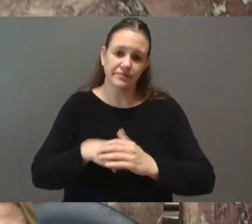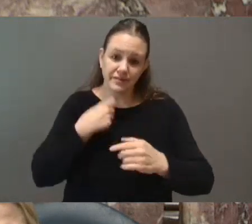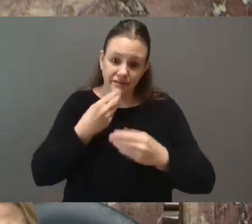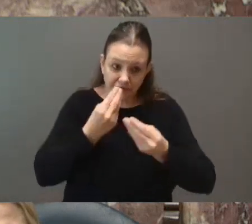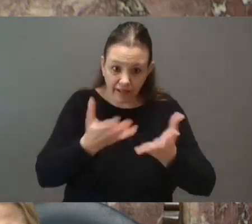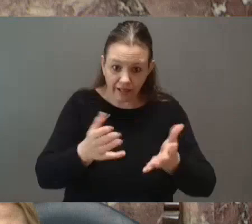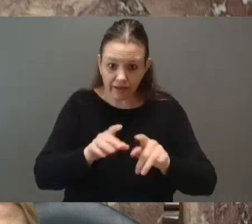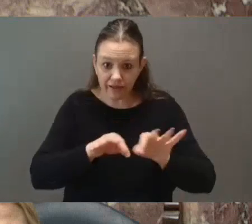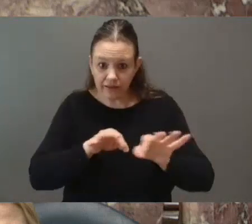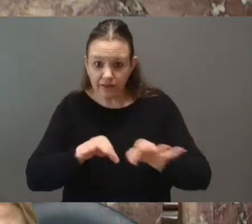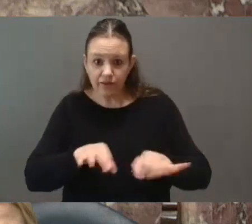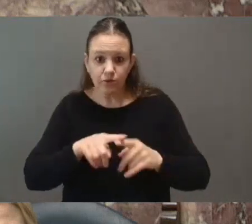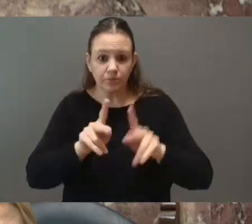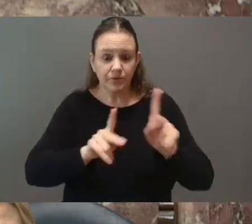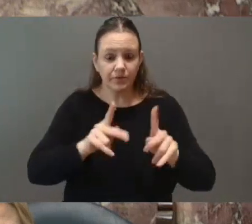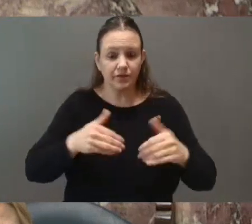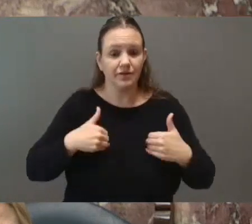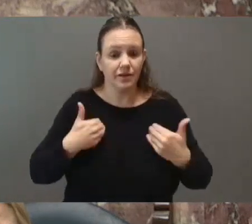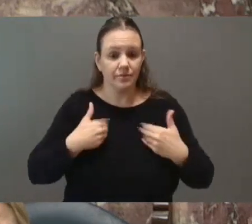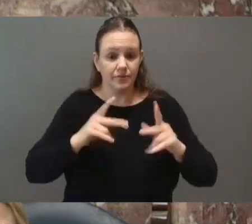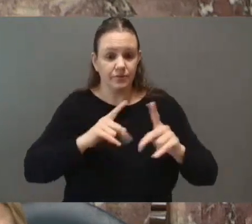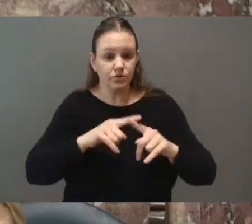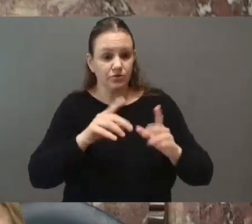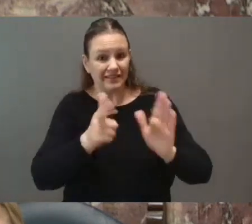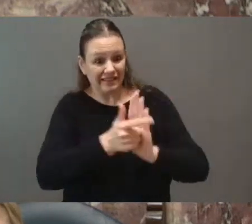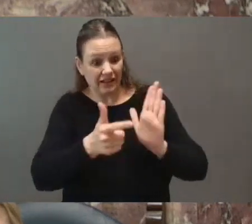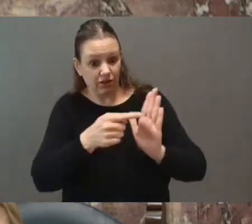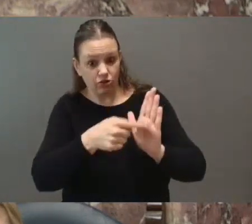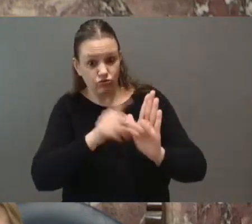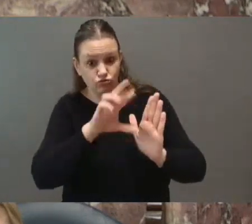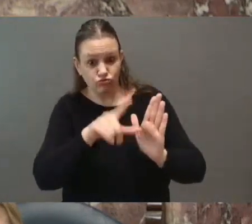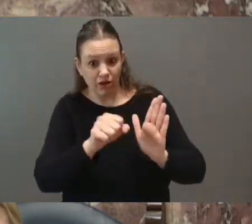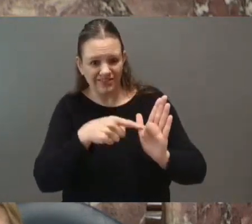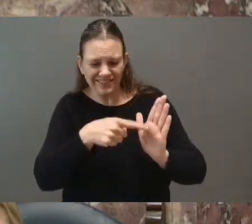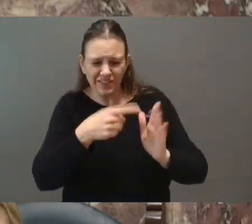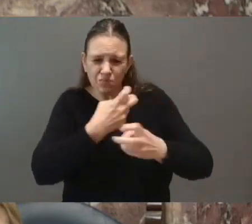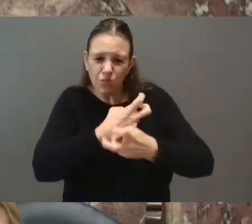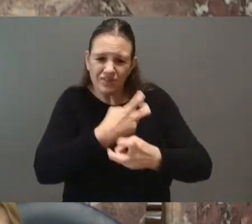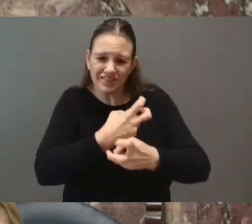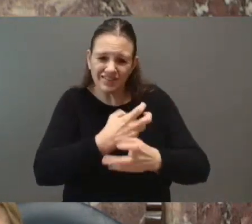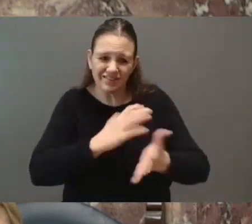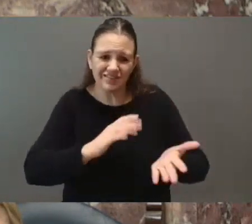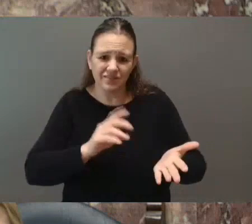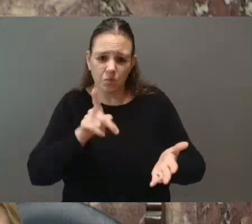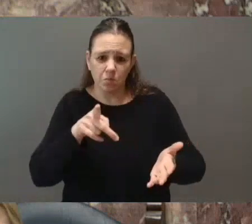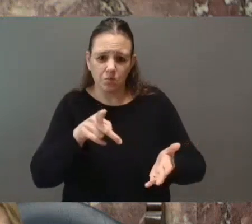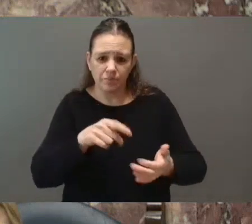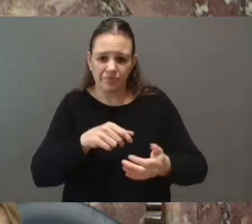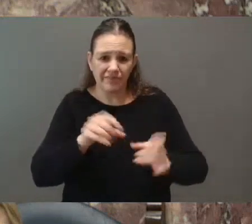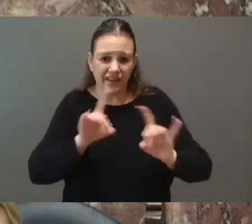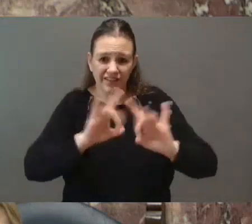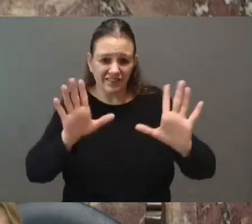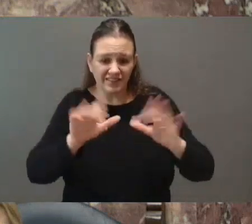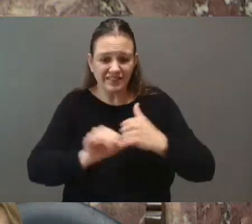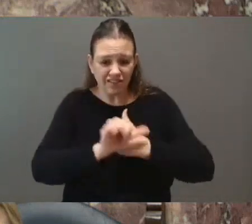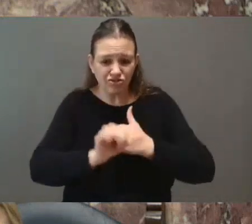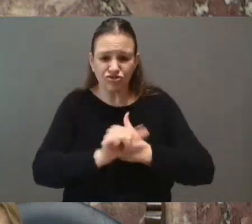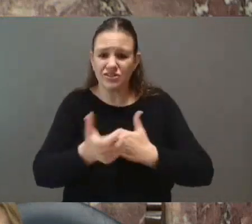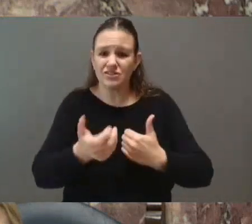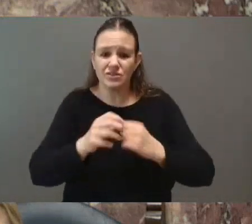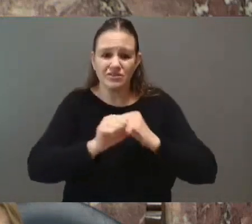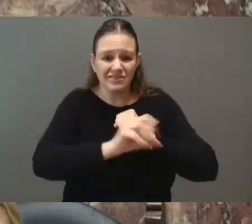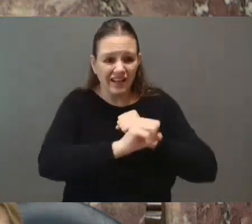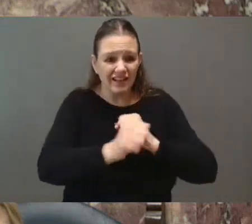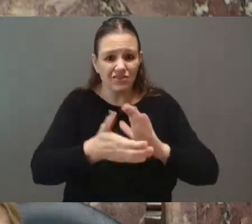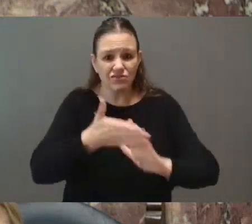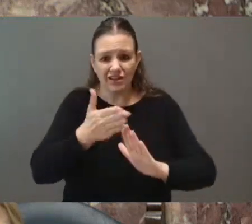poison. It is contaminated. We've been running that campaign last fall. It's running right now. Member. It's going to